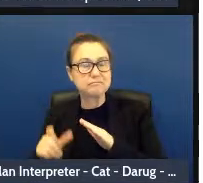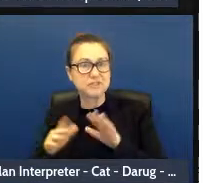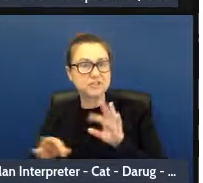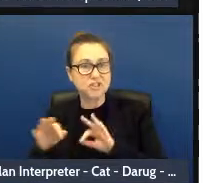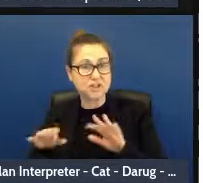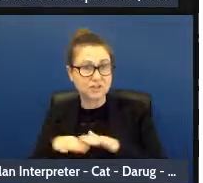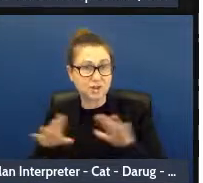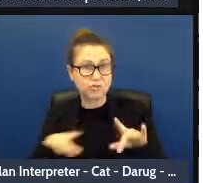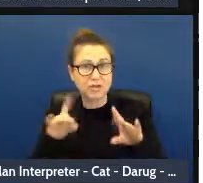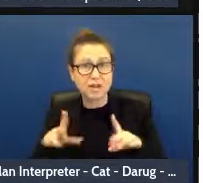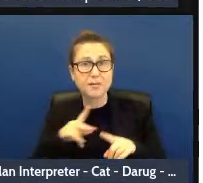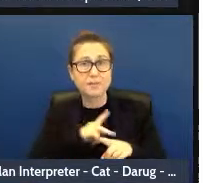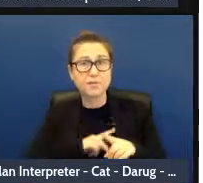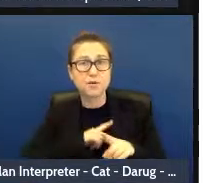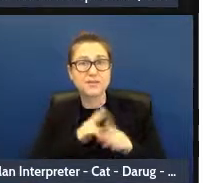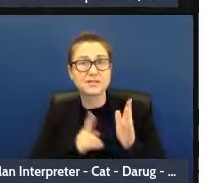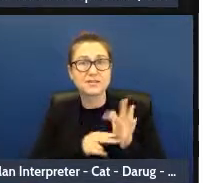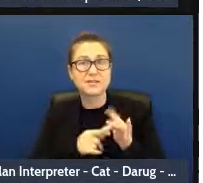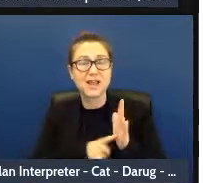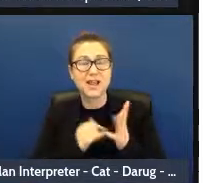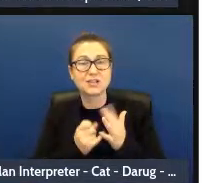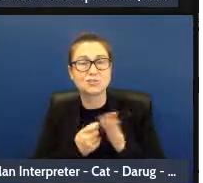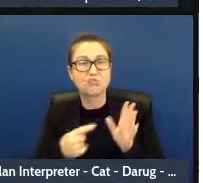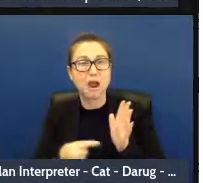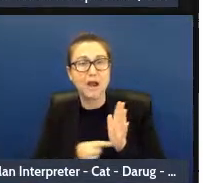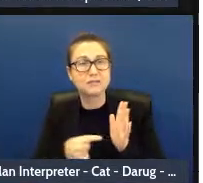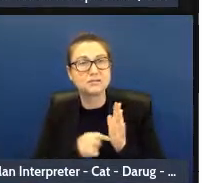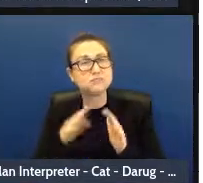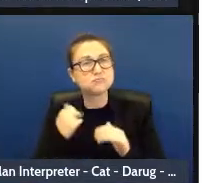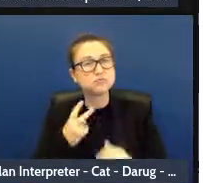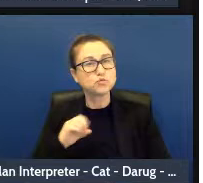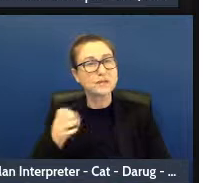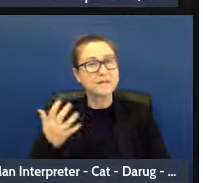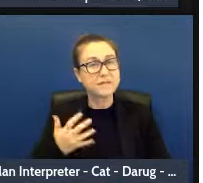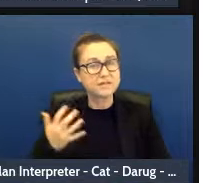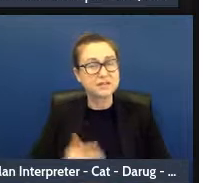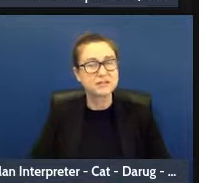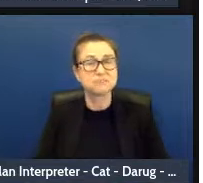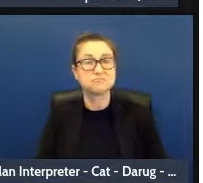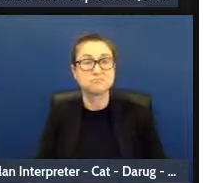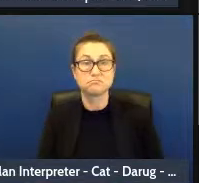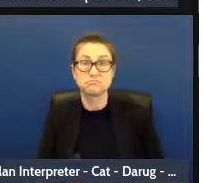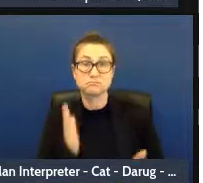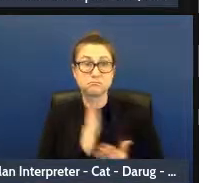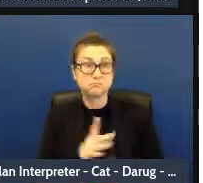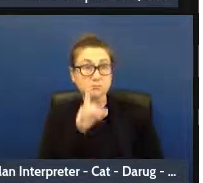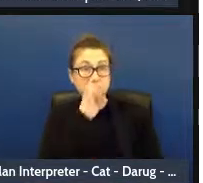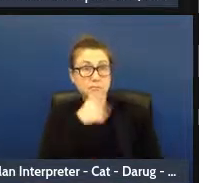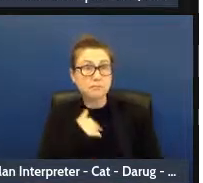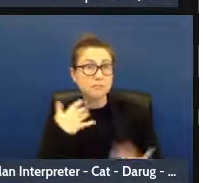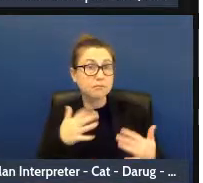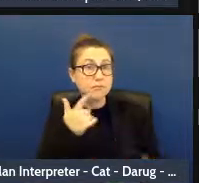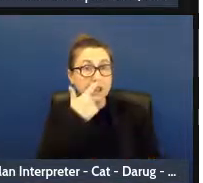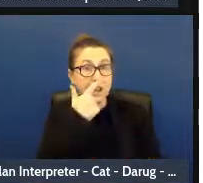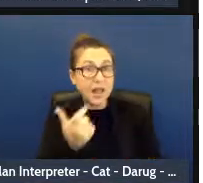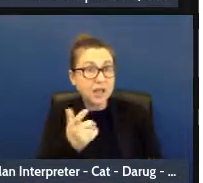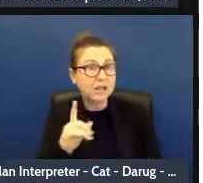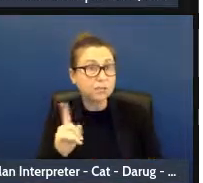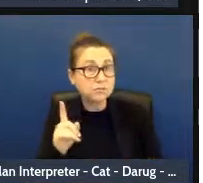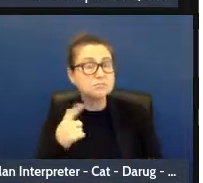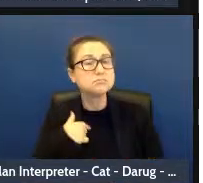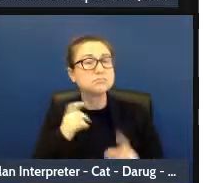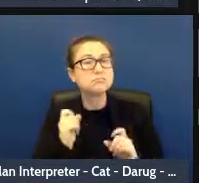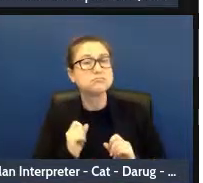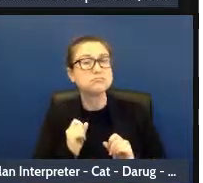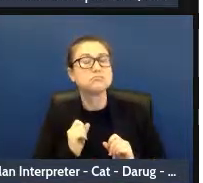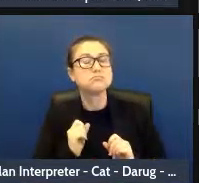in Australia, Professor Neil Spratt, in 2015. And then I was fortunate enough to travel